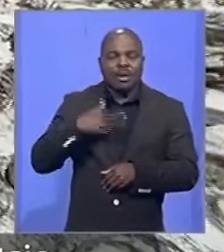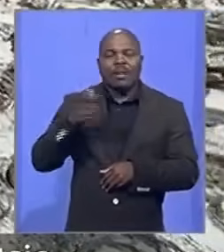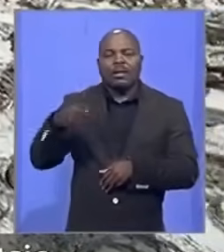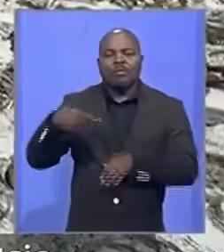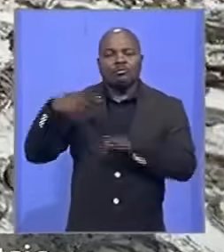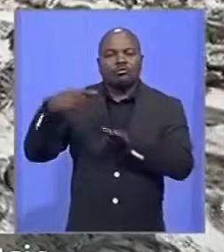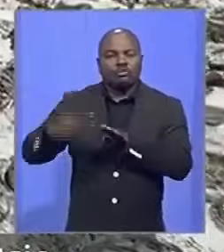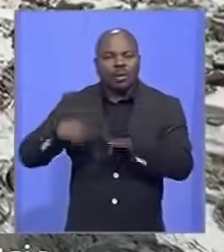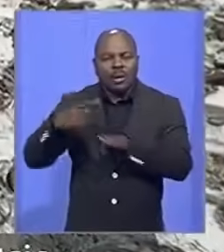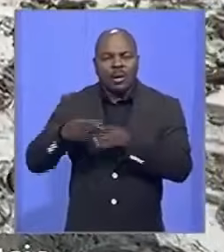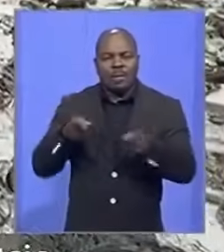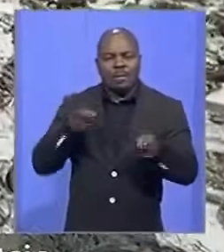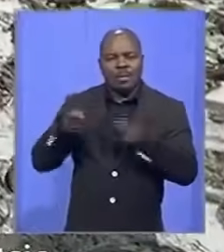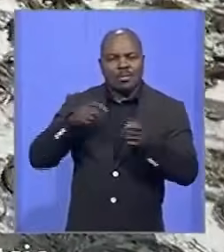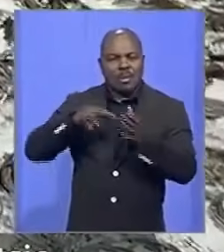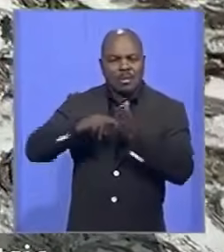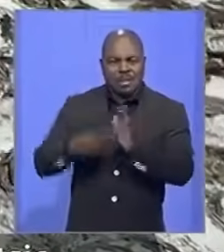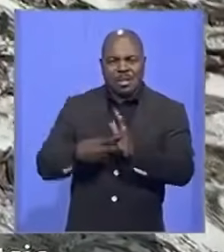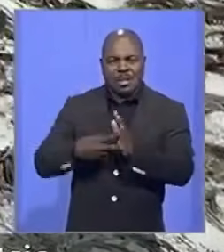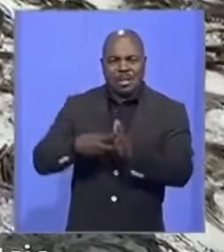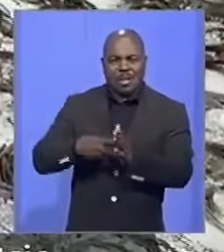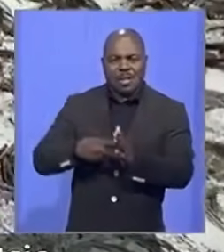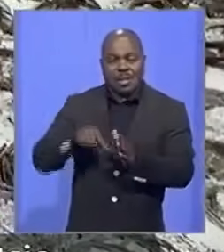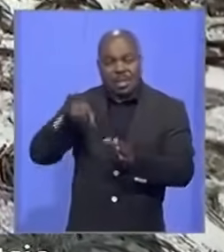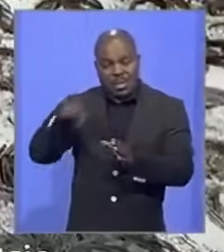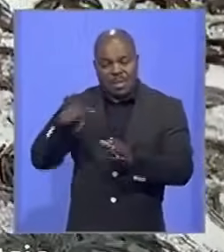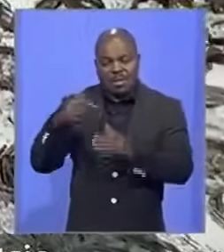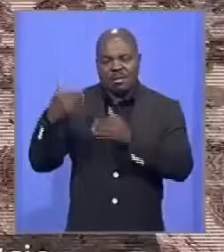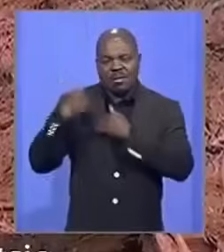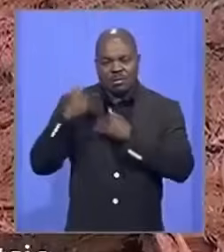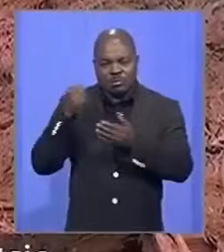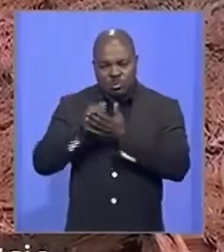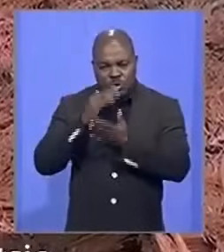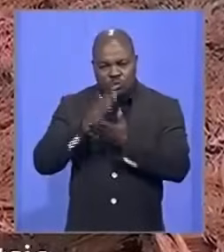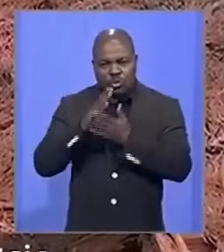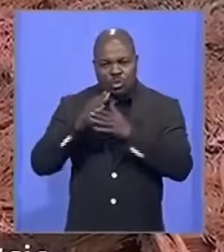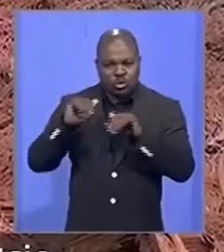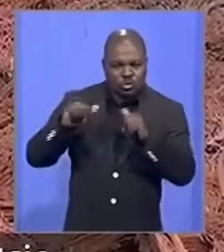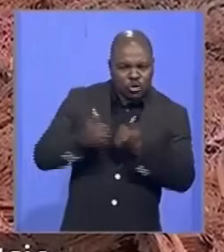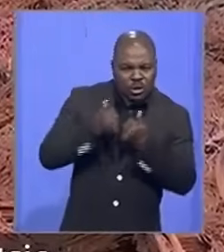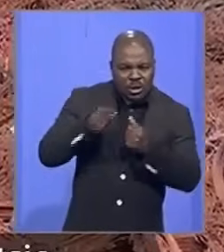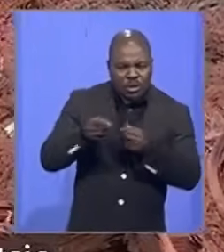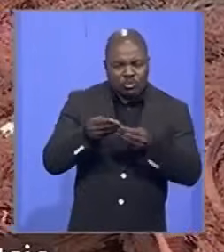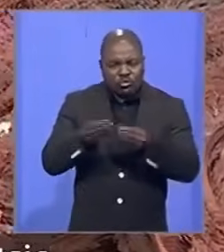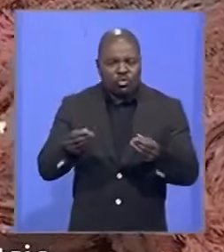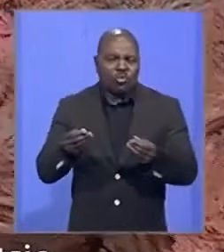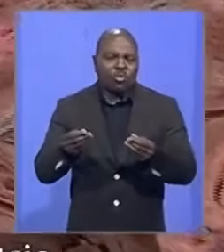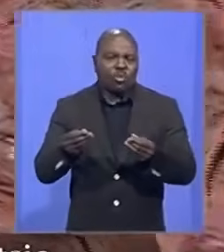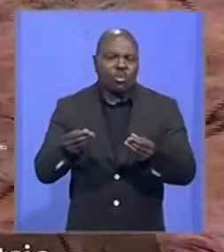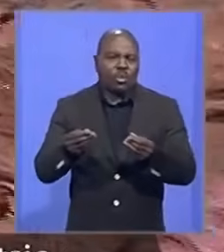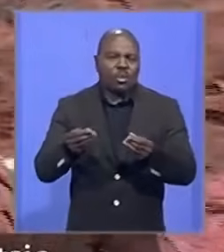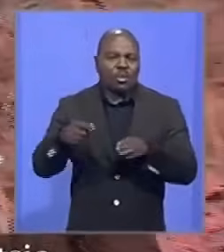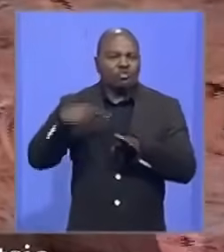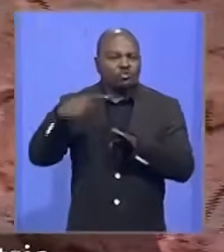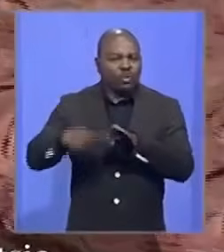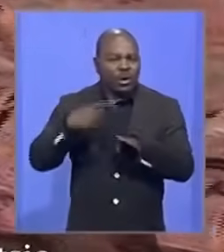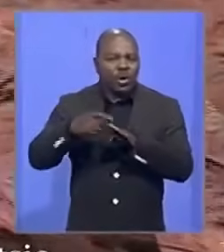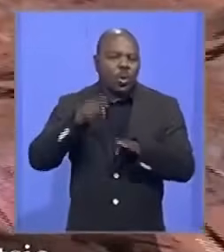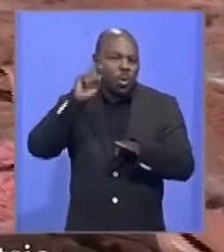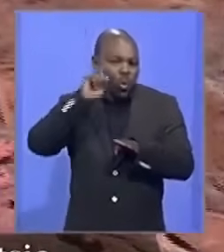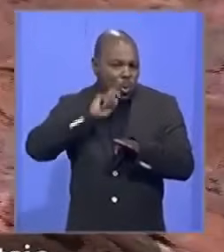Tire Management Plan e maleba le go samagana le dikgwetlho tse di lebaneng industry eno ya ditaere tse